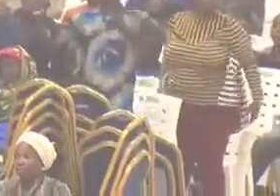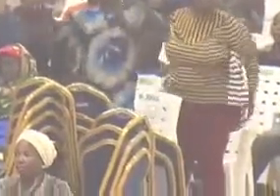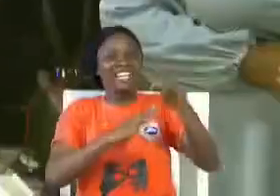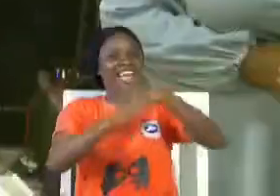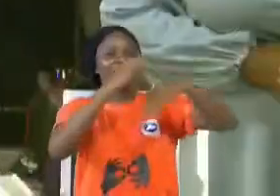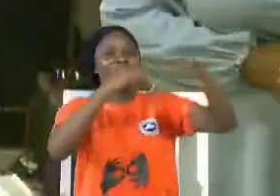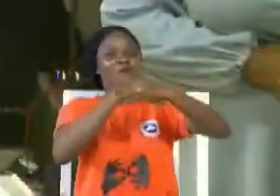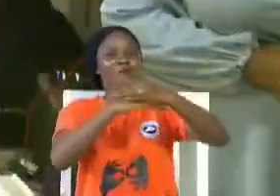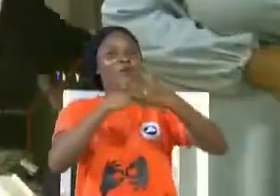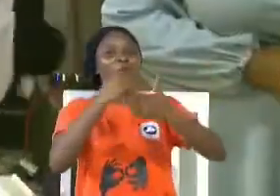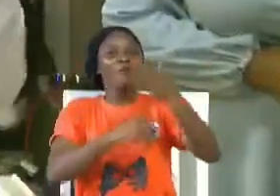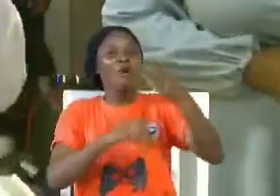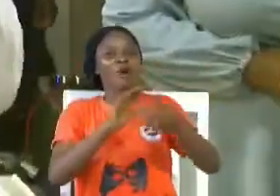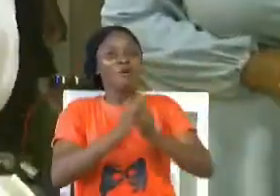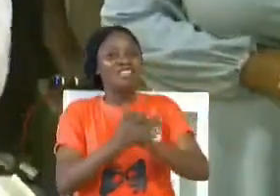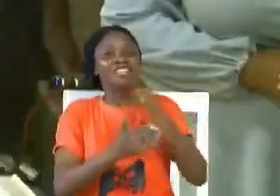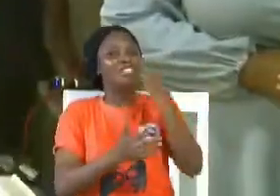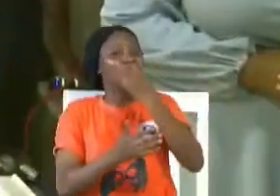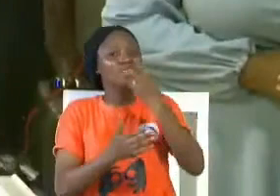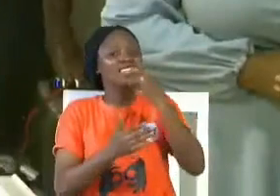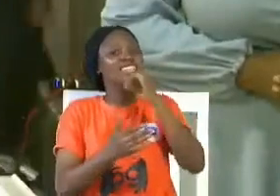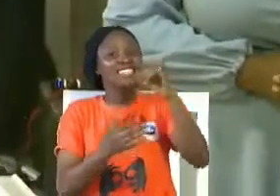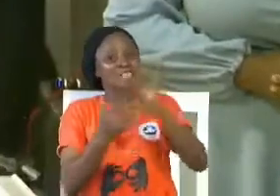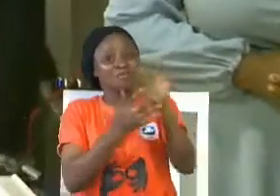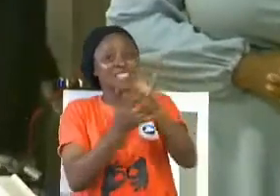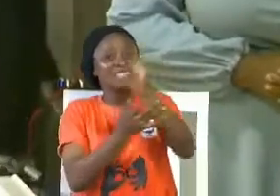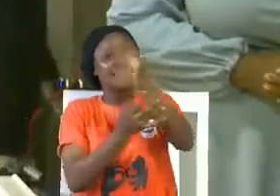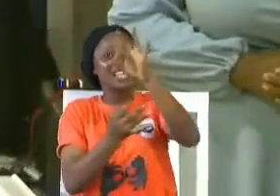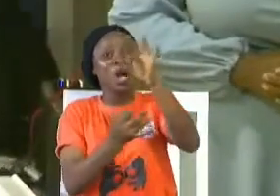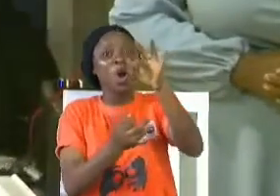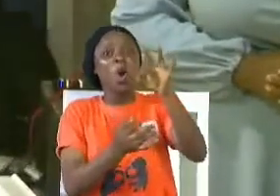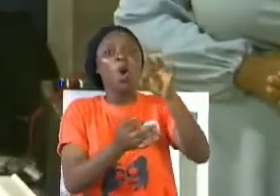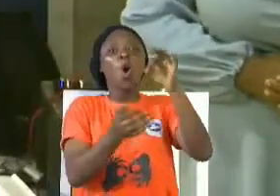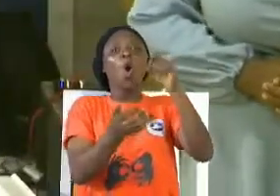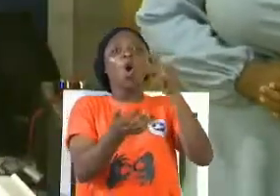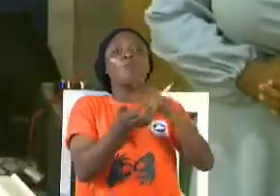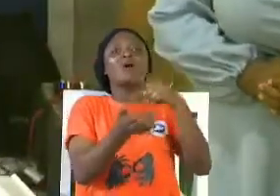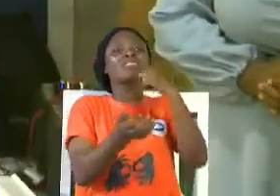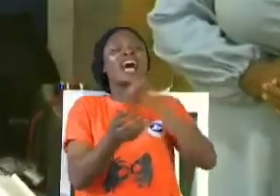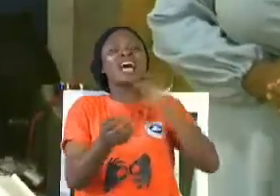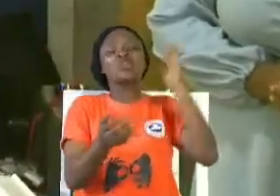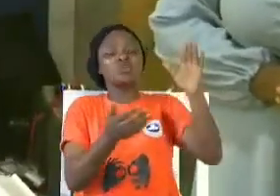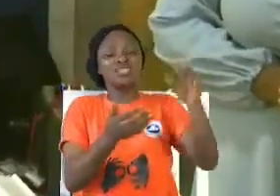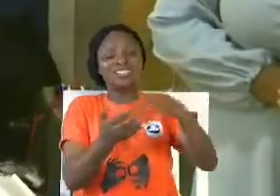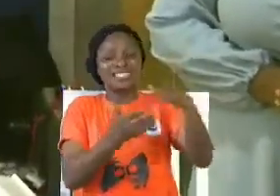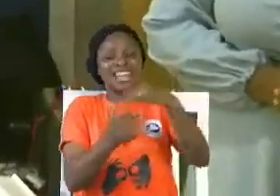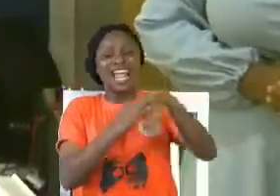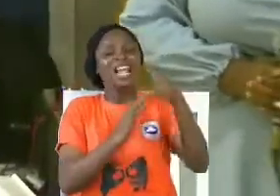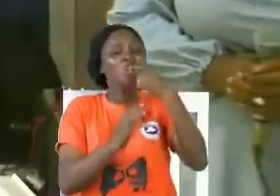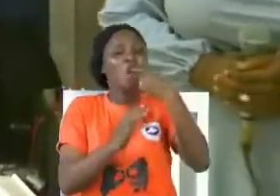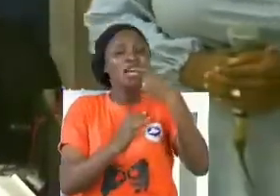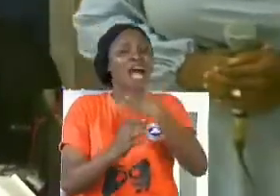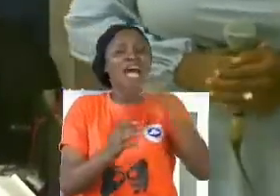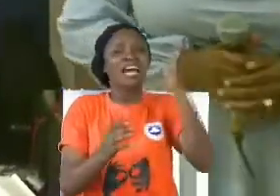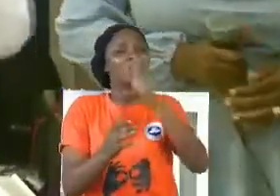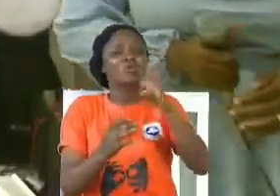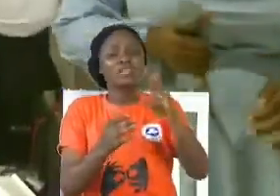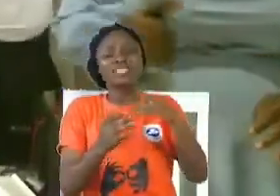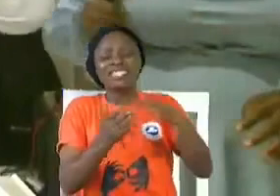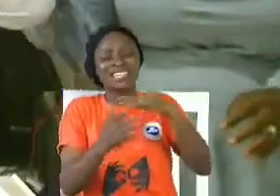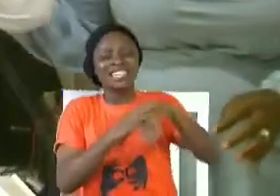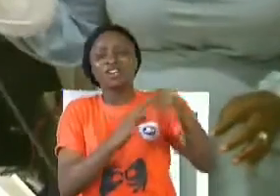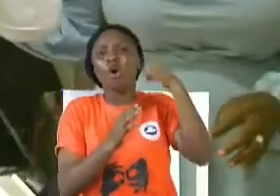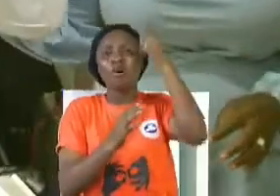What they speak is spirit. Paul said, I will sing in tongues, and then I will sing in